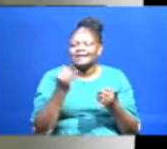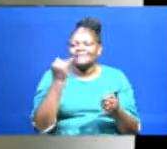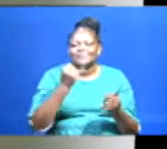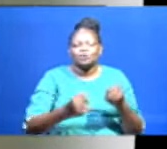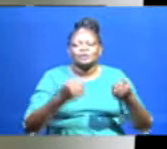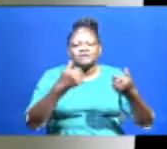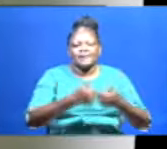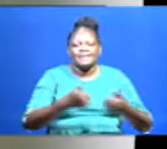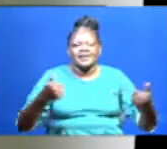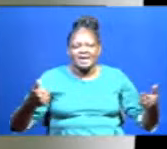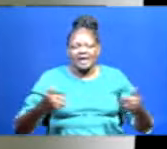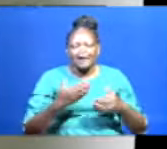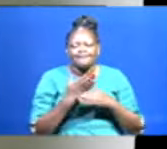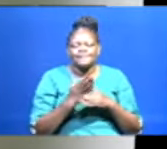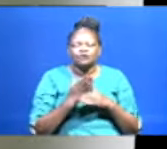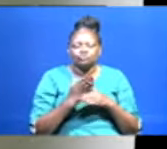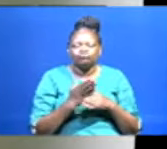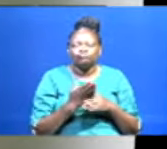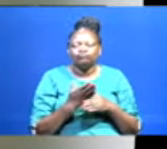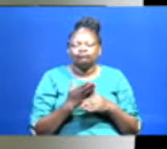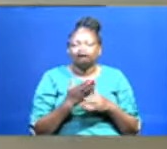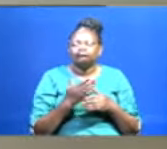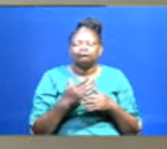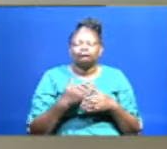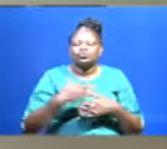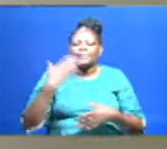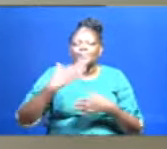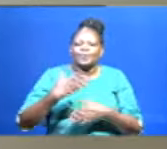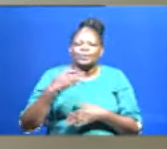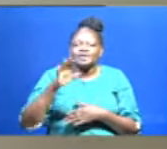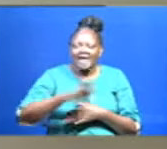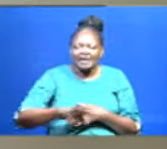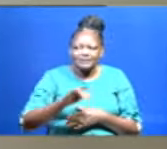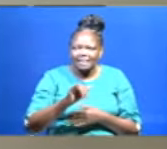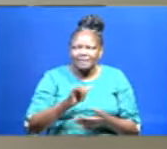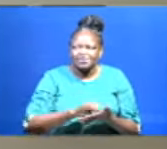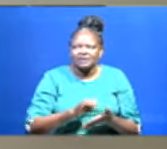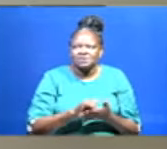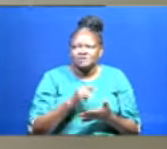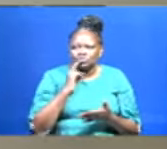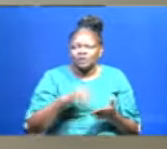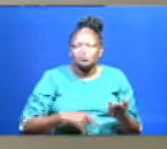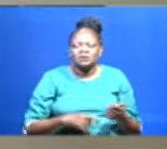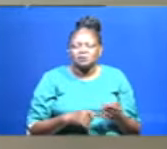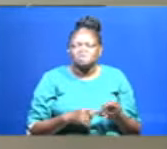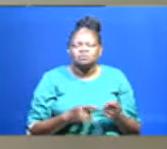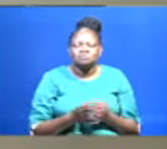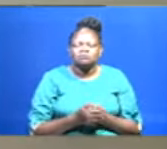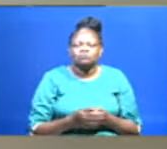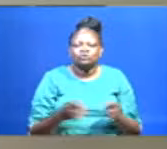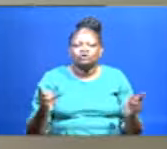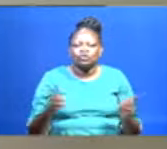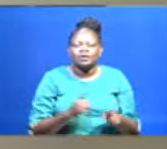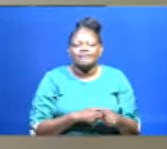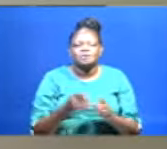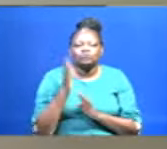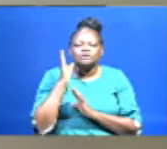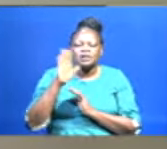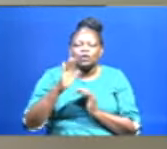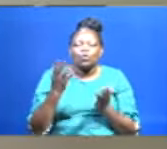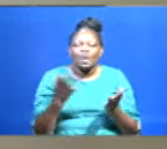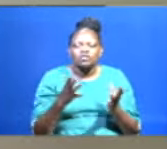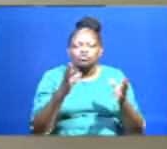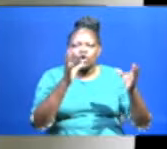border of the two nations was an area demarcated and dubbed the Temporary Security Zone, where the troops of the